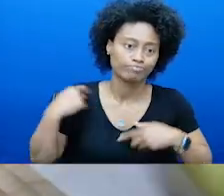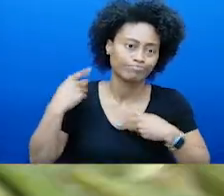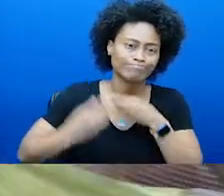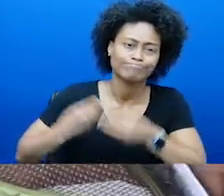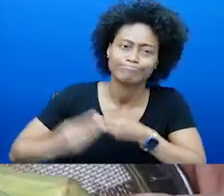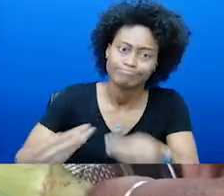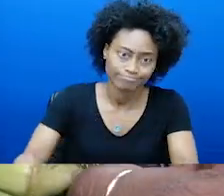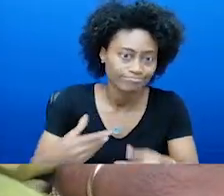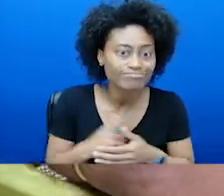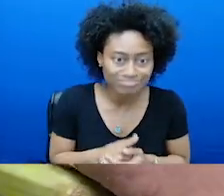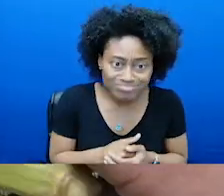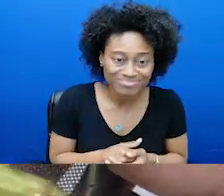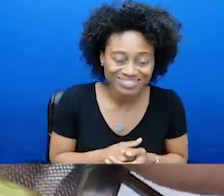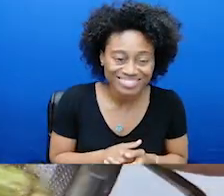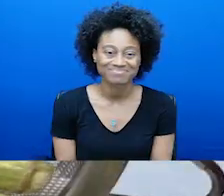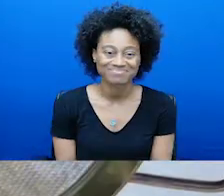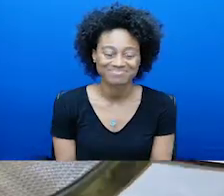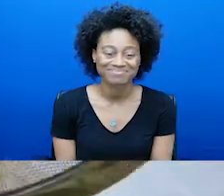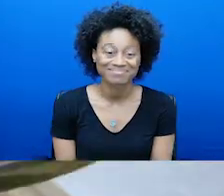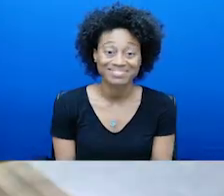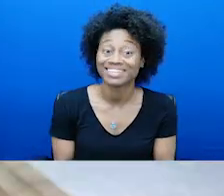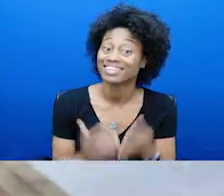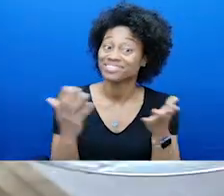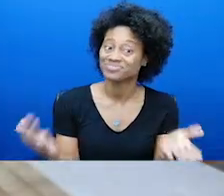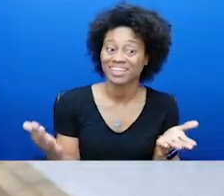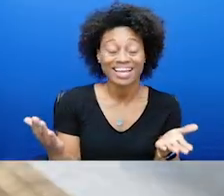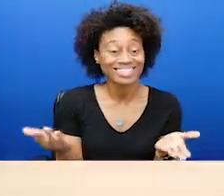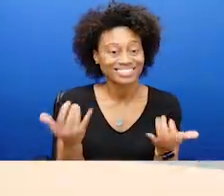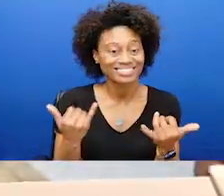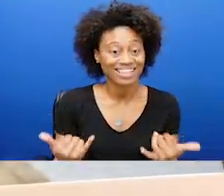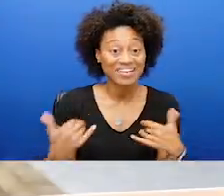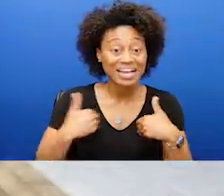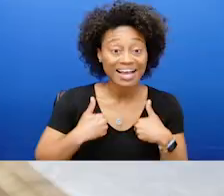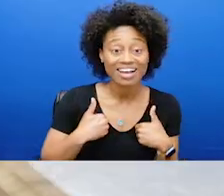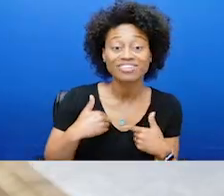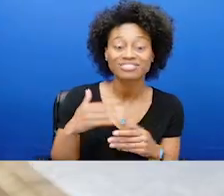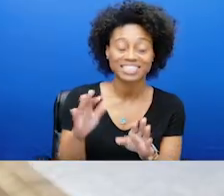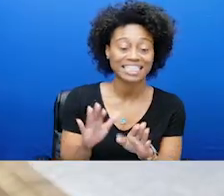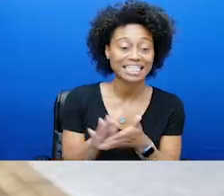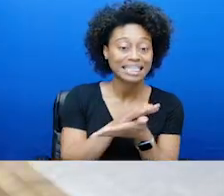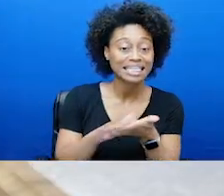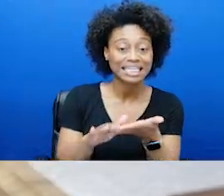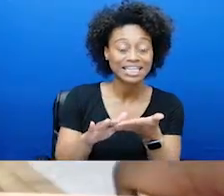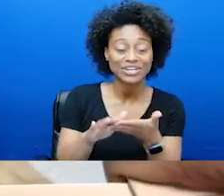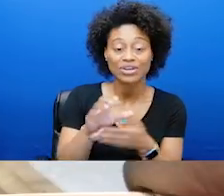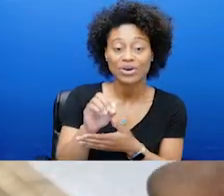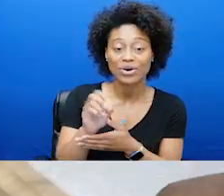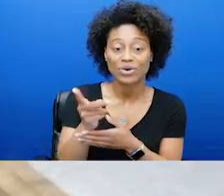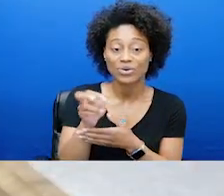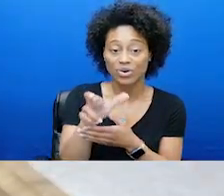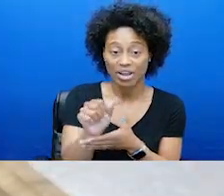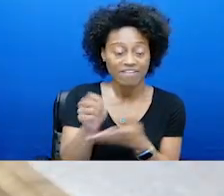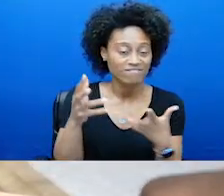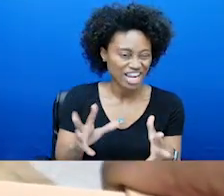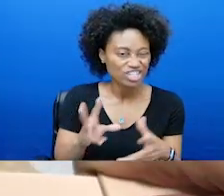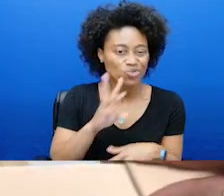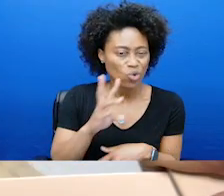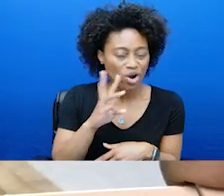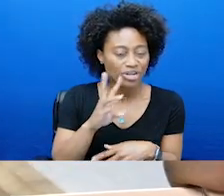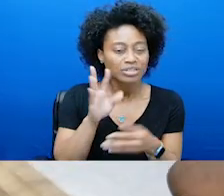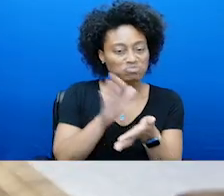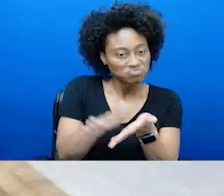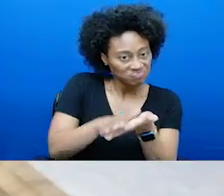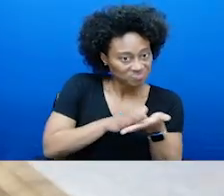here I have some clean okra. I have rinsed those, and we're going to cut off the ends of each of